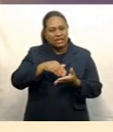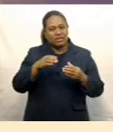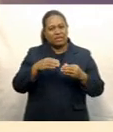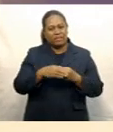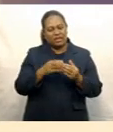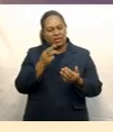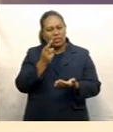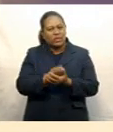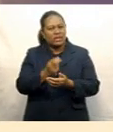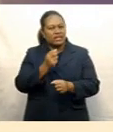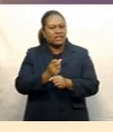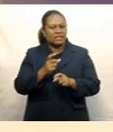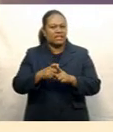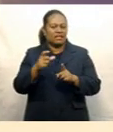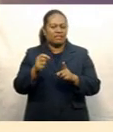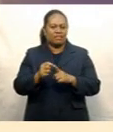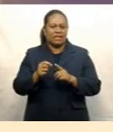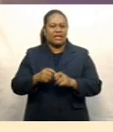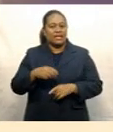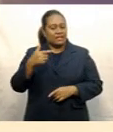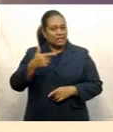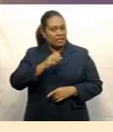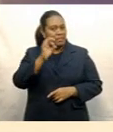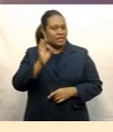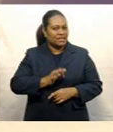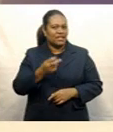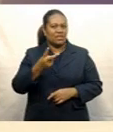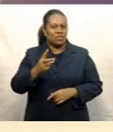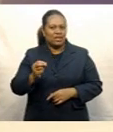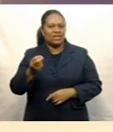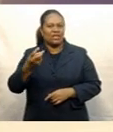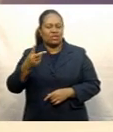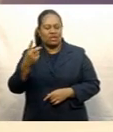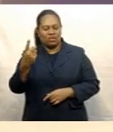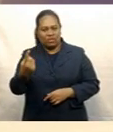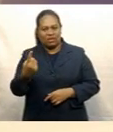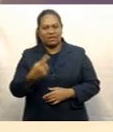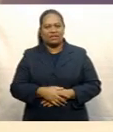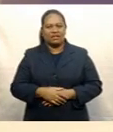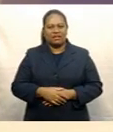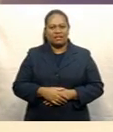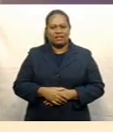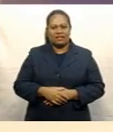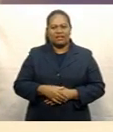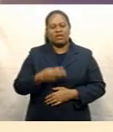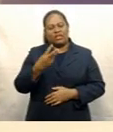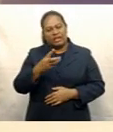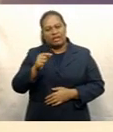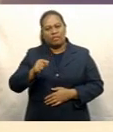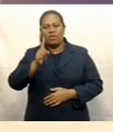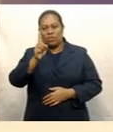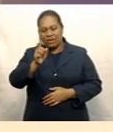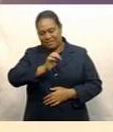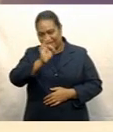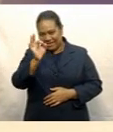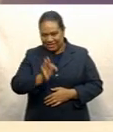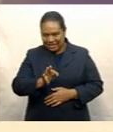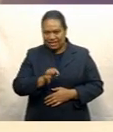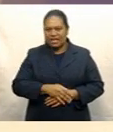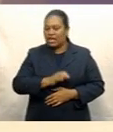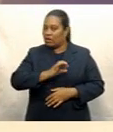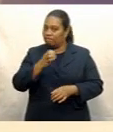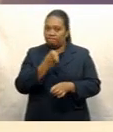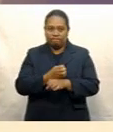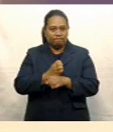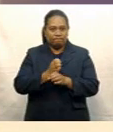real GDP to grow 7% in 2021, with inflation running to 3.4% and unemployment